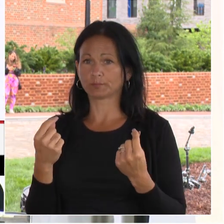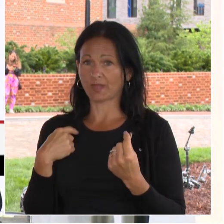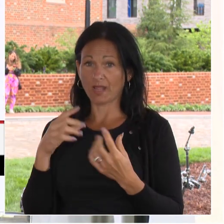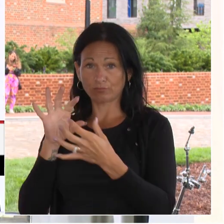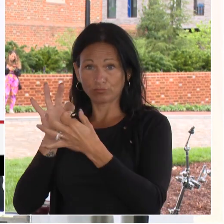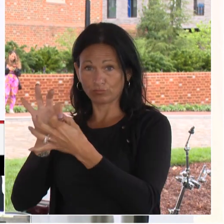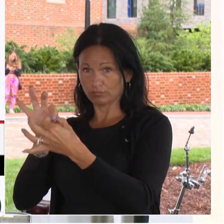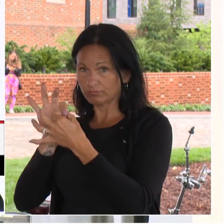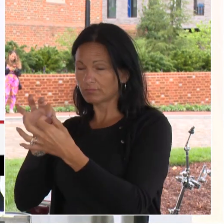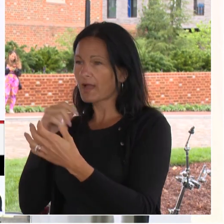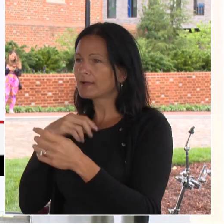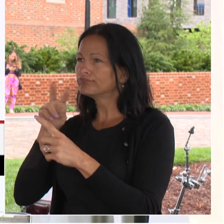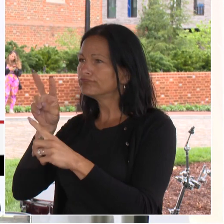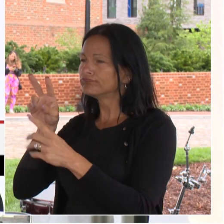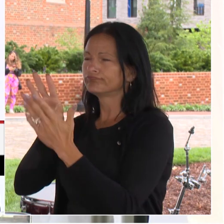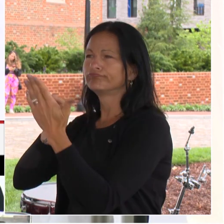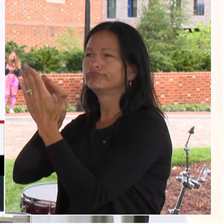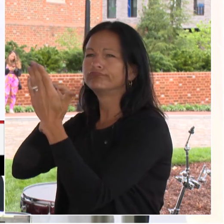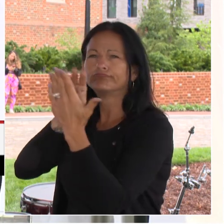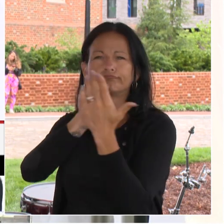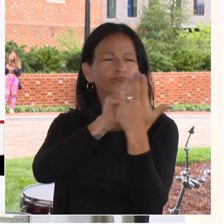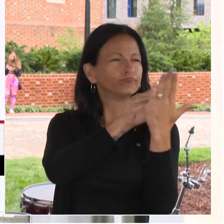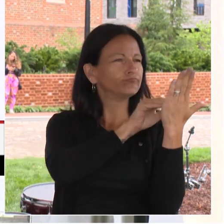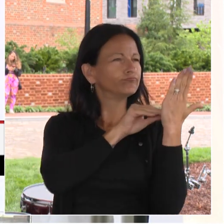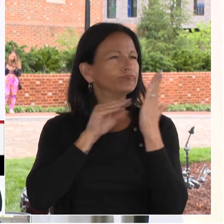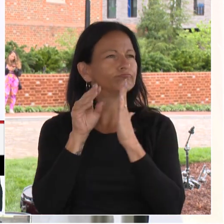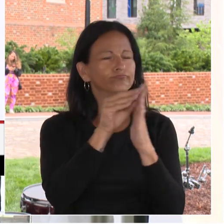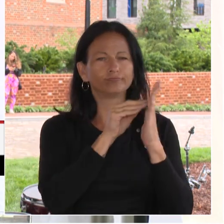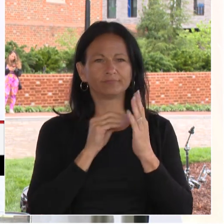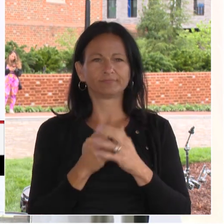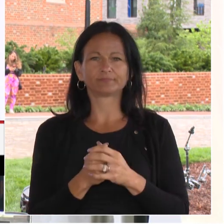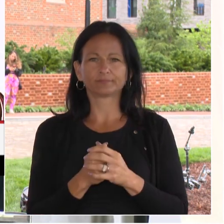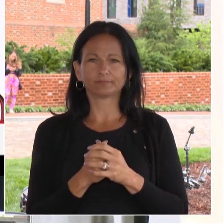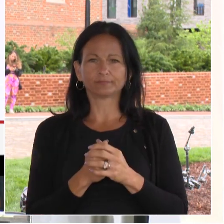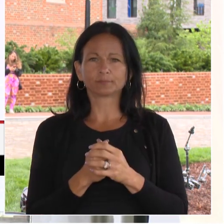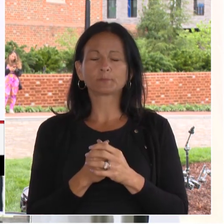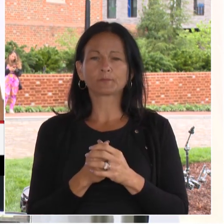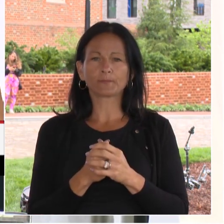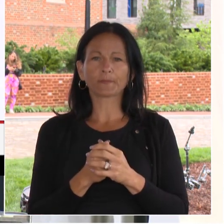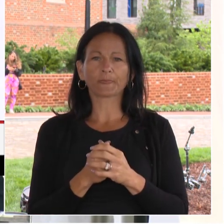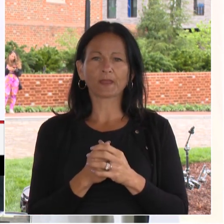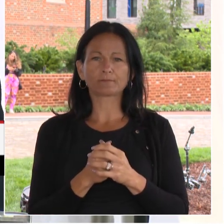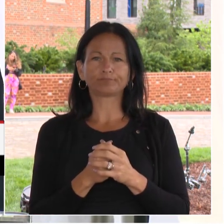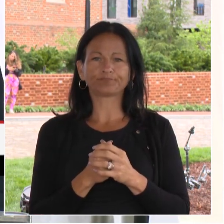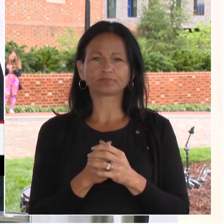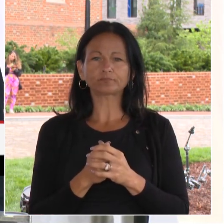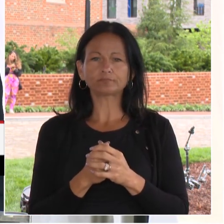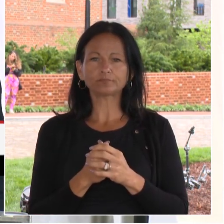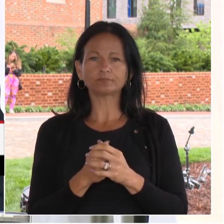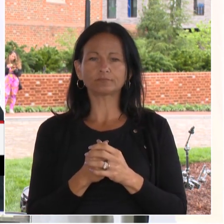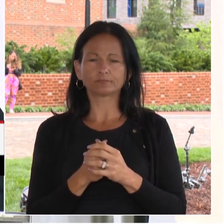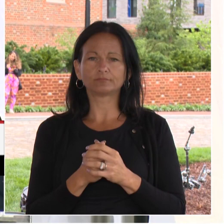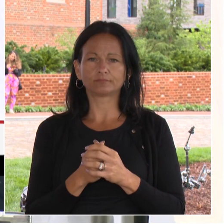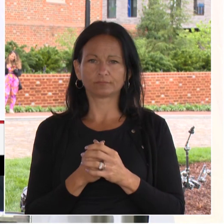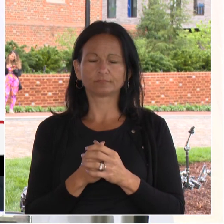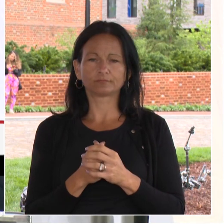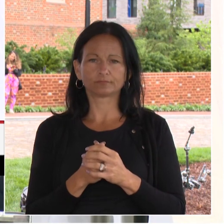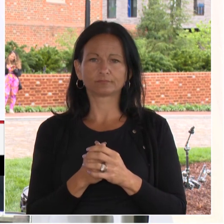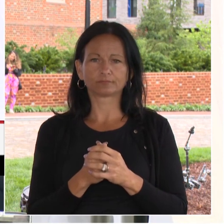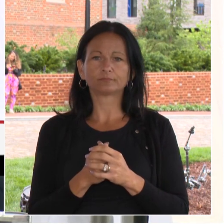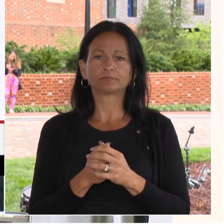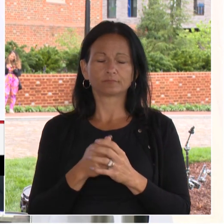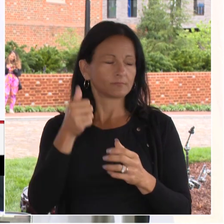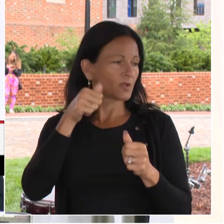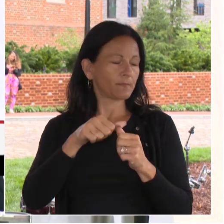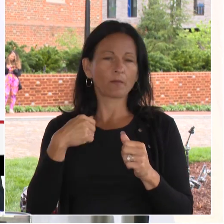place. And it reminds me that we are building places for people to gather and be together. And so it's my